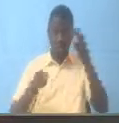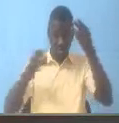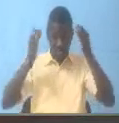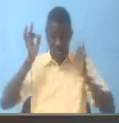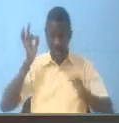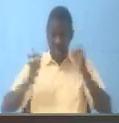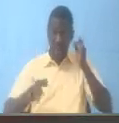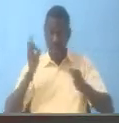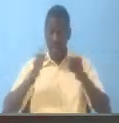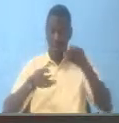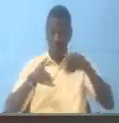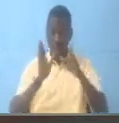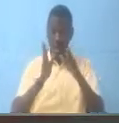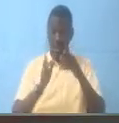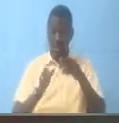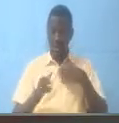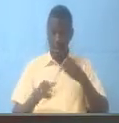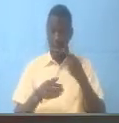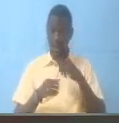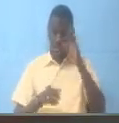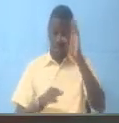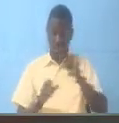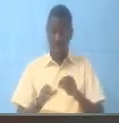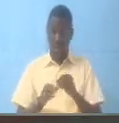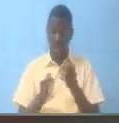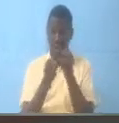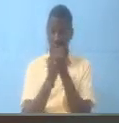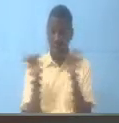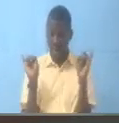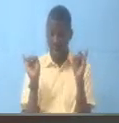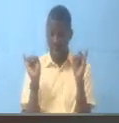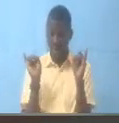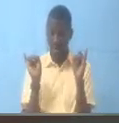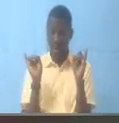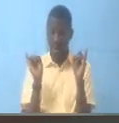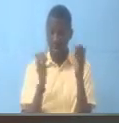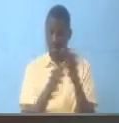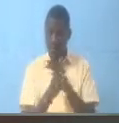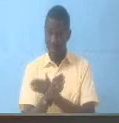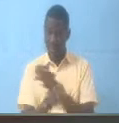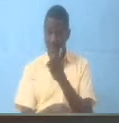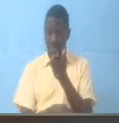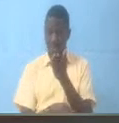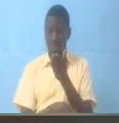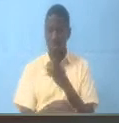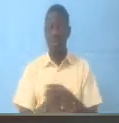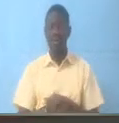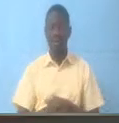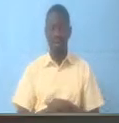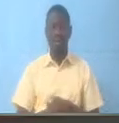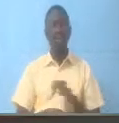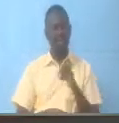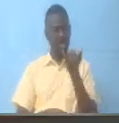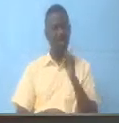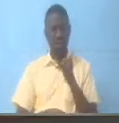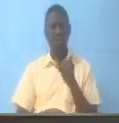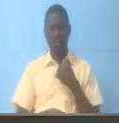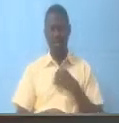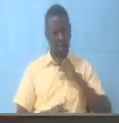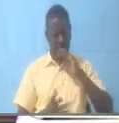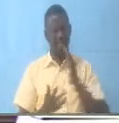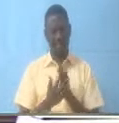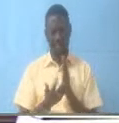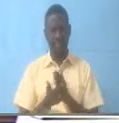ñu ngi doon liggéey ci seen coobare bopp ci anam yi nga xam ne noonu lañ deen attee. I believe so. waaw yaakaar naa loolu de.